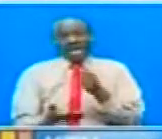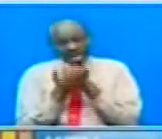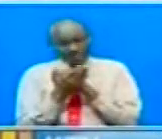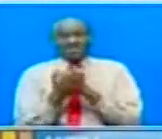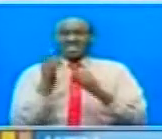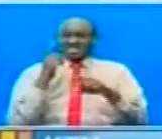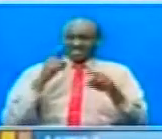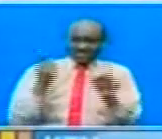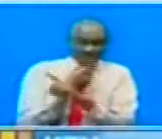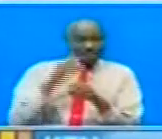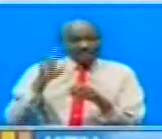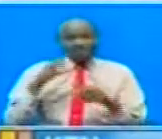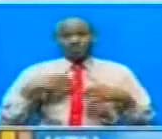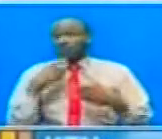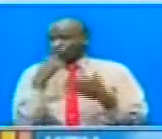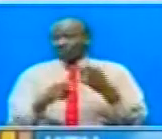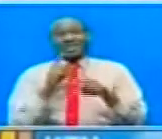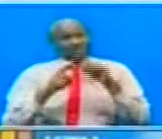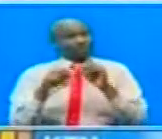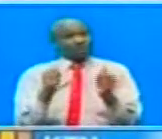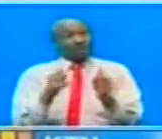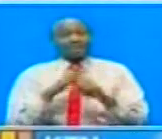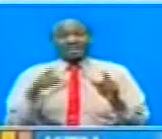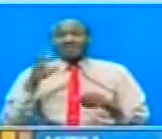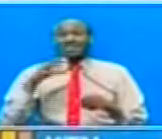experience, Matatu operators say they're not ready.